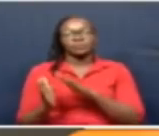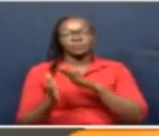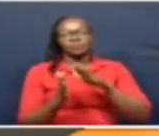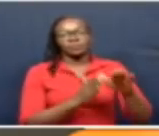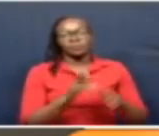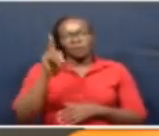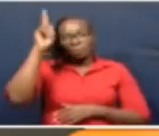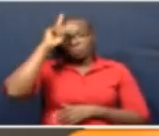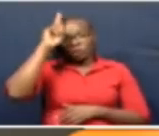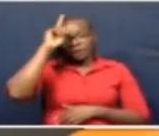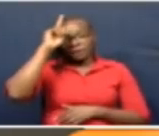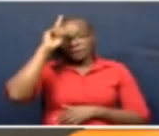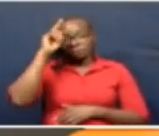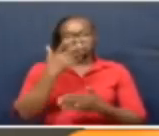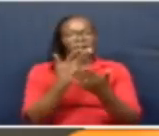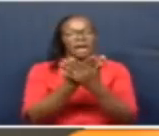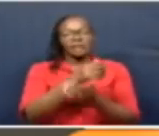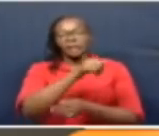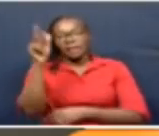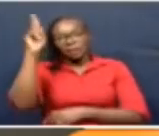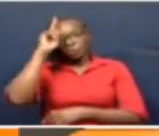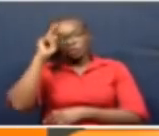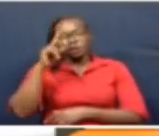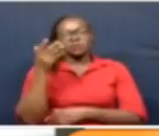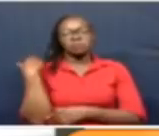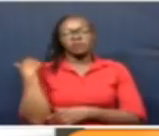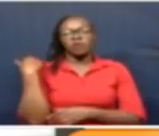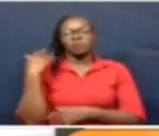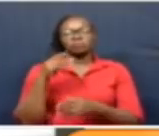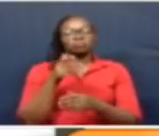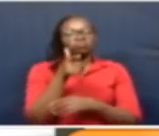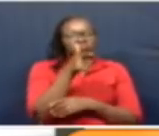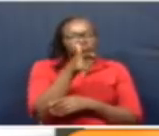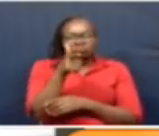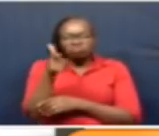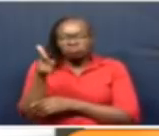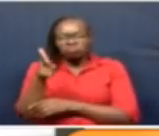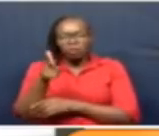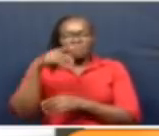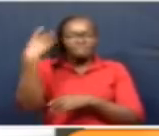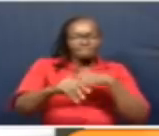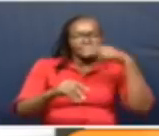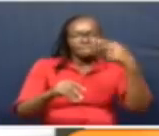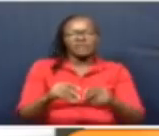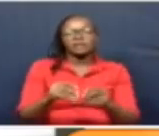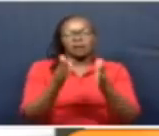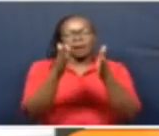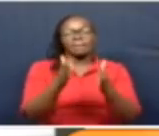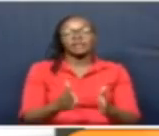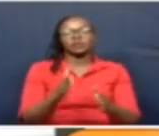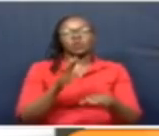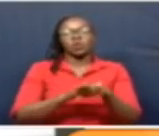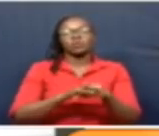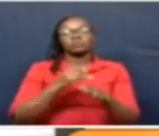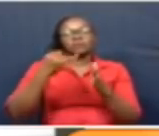And police are yet to arrest a police officer who was caught on camera assaulting an unarmed individual along Londiani